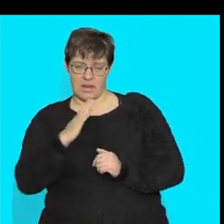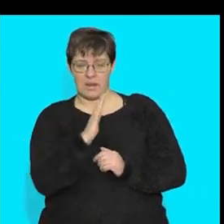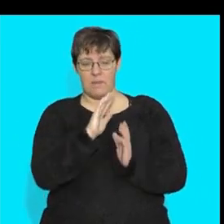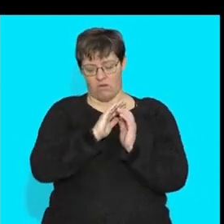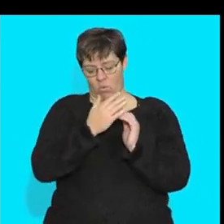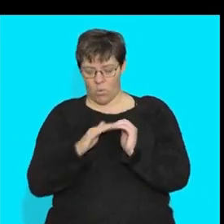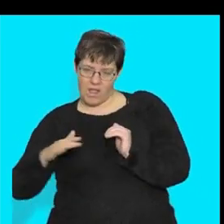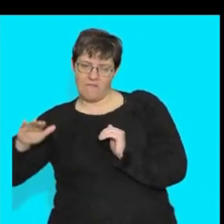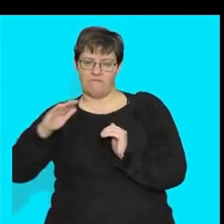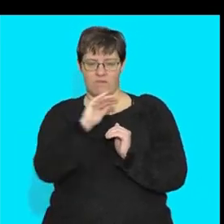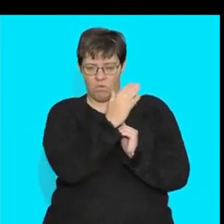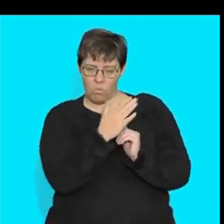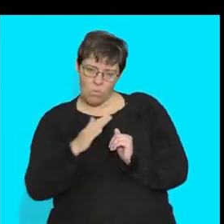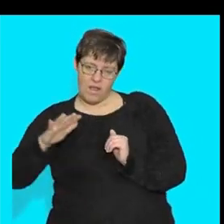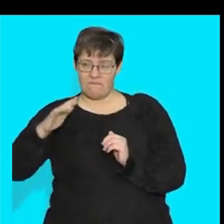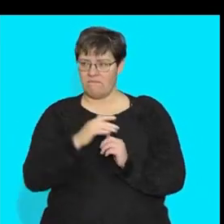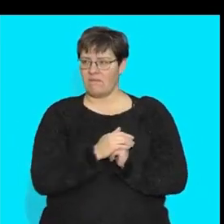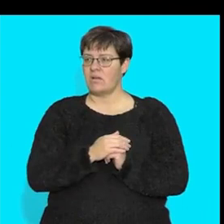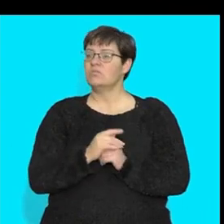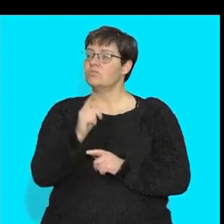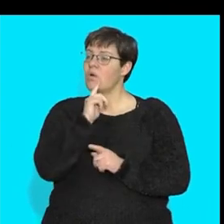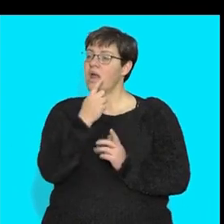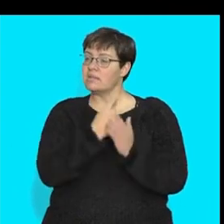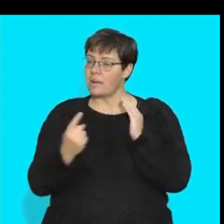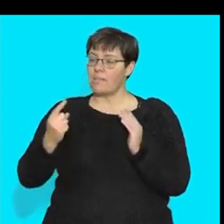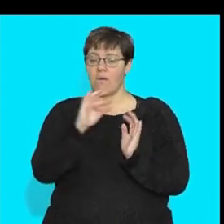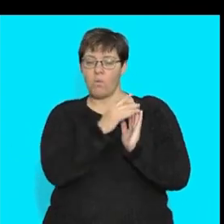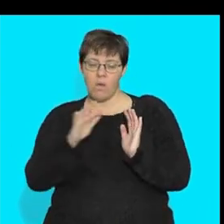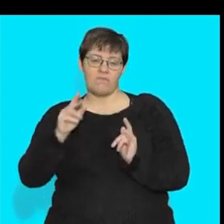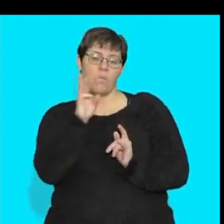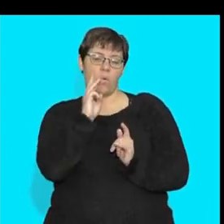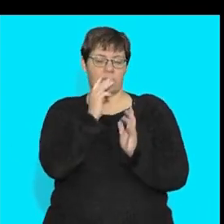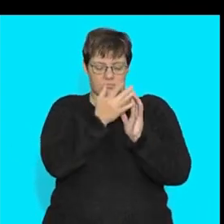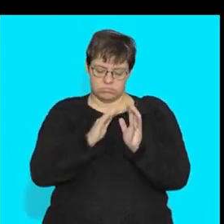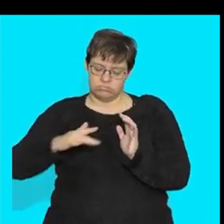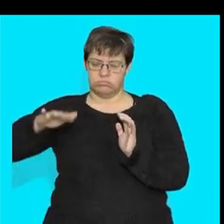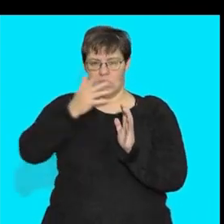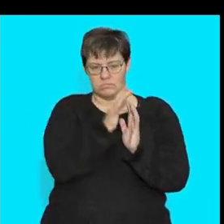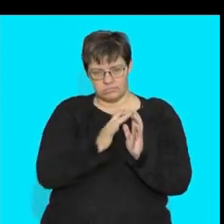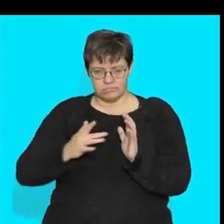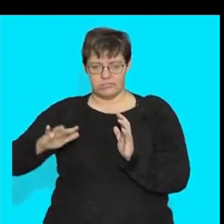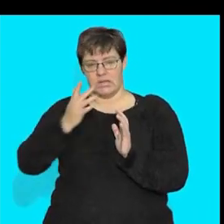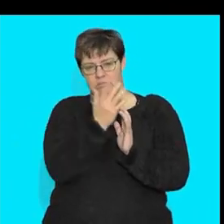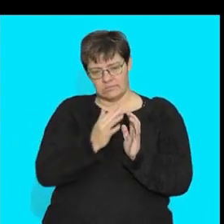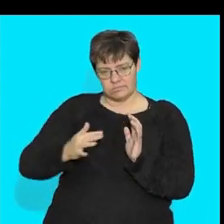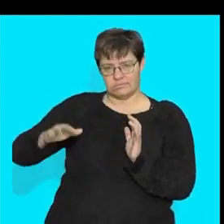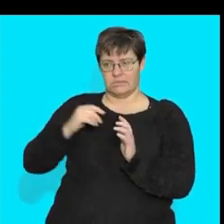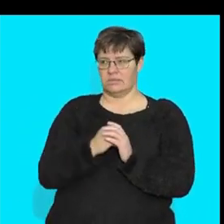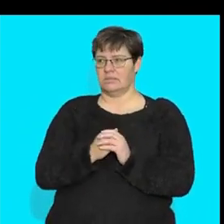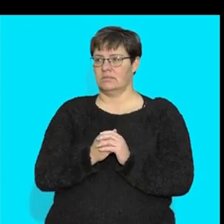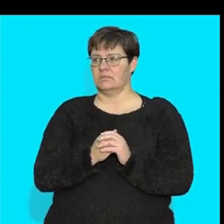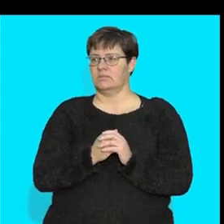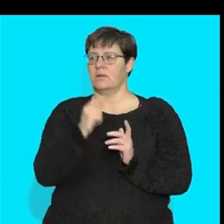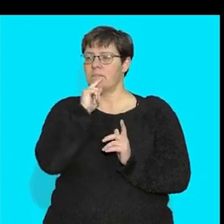little wave. Right, so every time it goes in, it causes this little waves going there. So that's what all